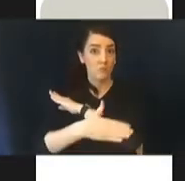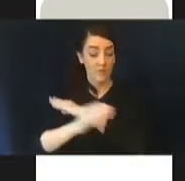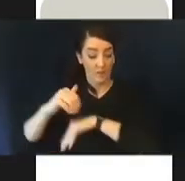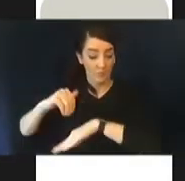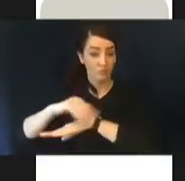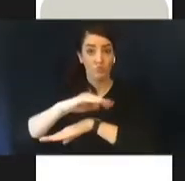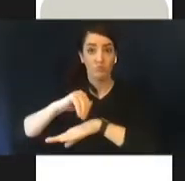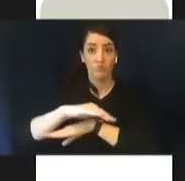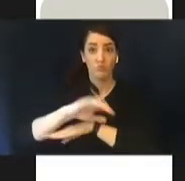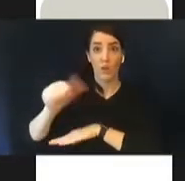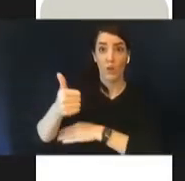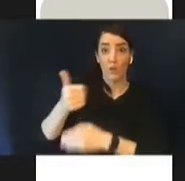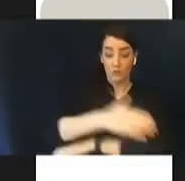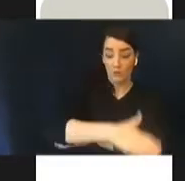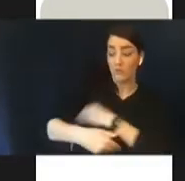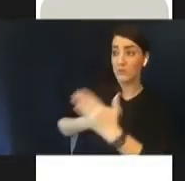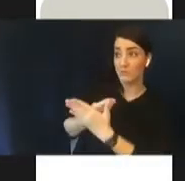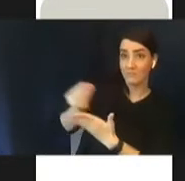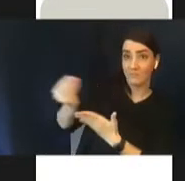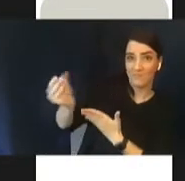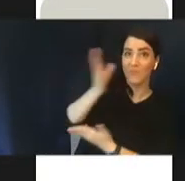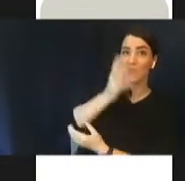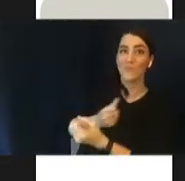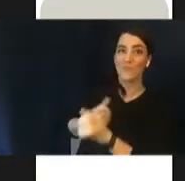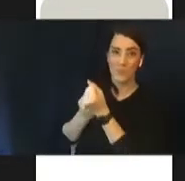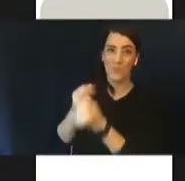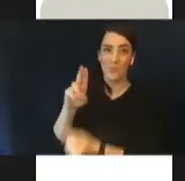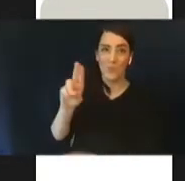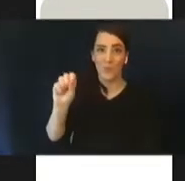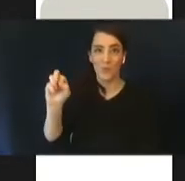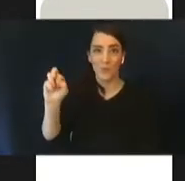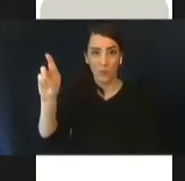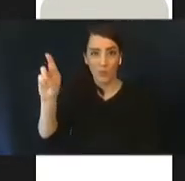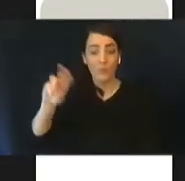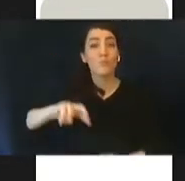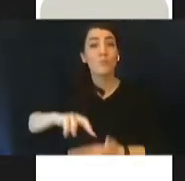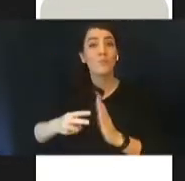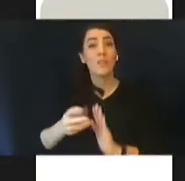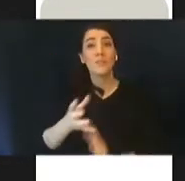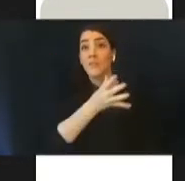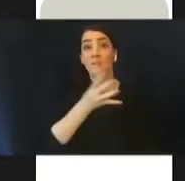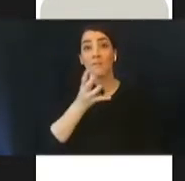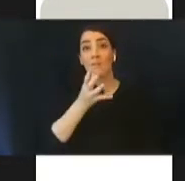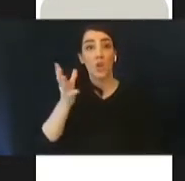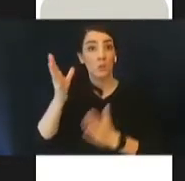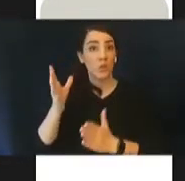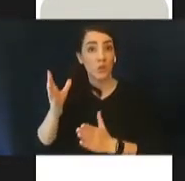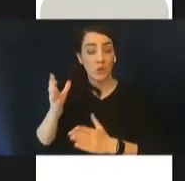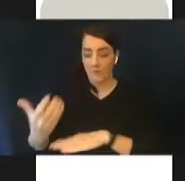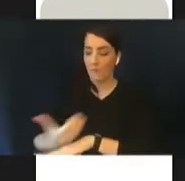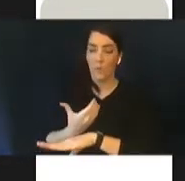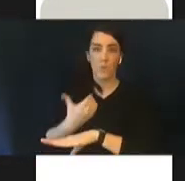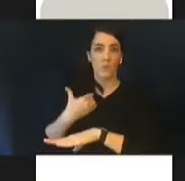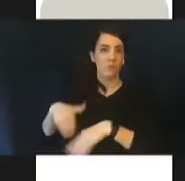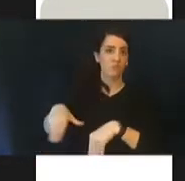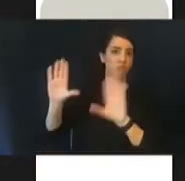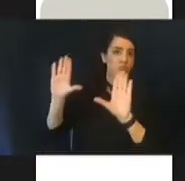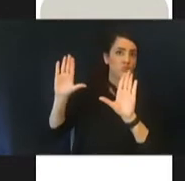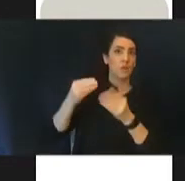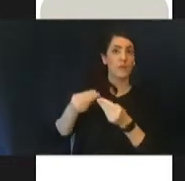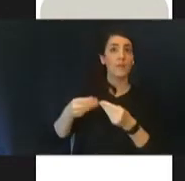Ukrainian farmers were forced to surrender their land, their livestock, and farming tools and work on government collective farms, cohorts,